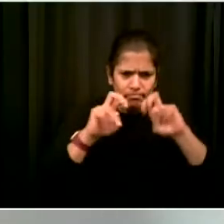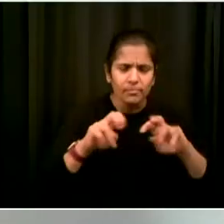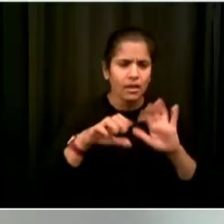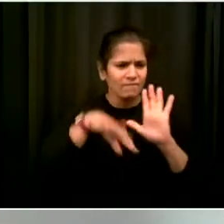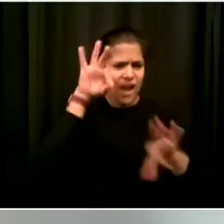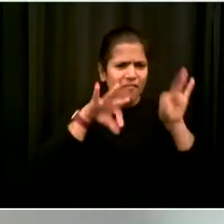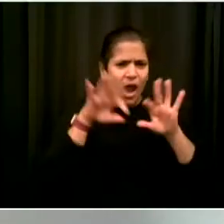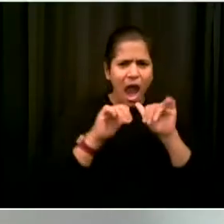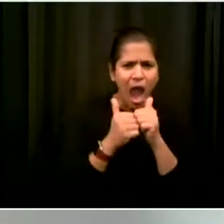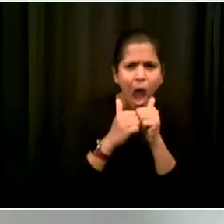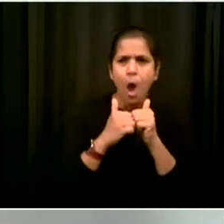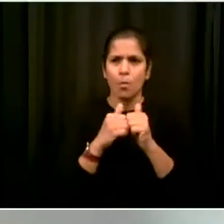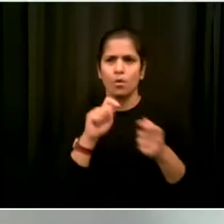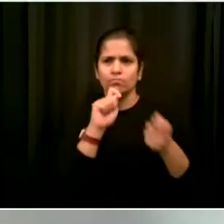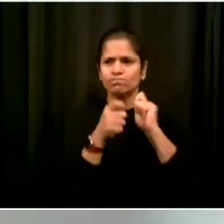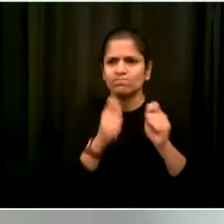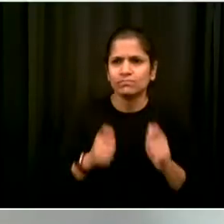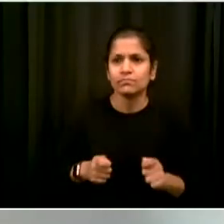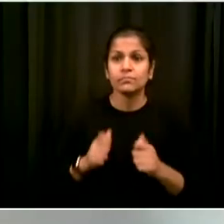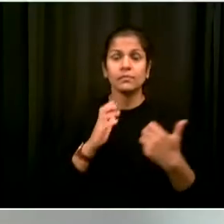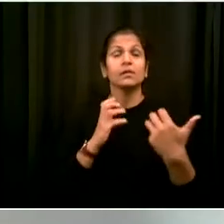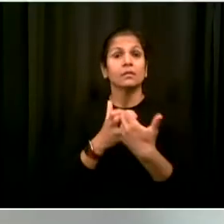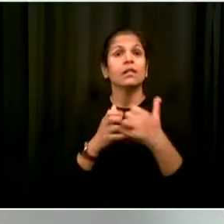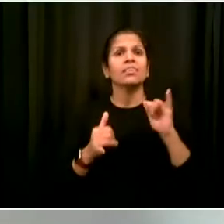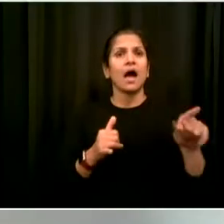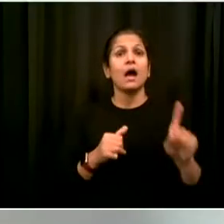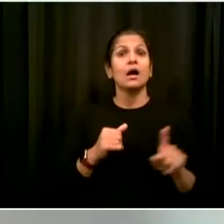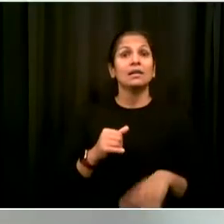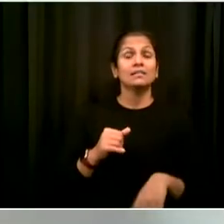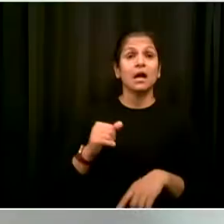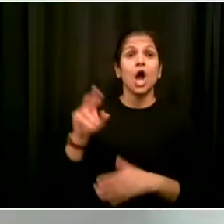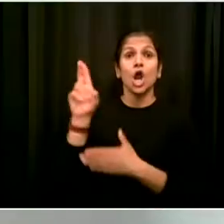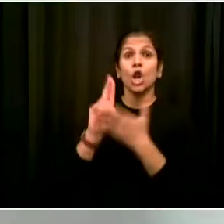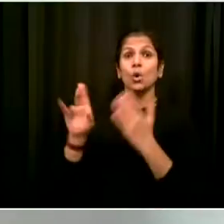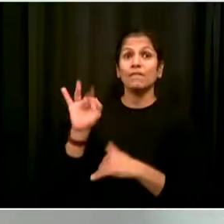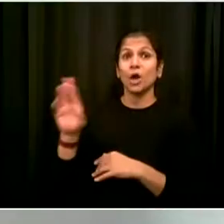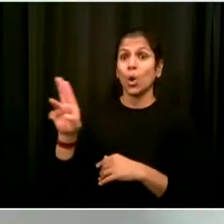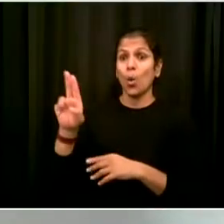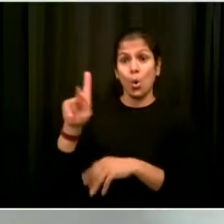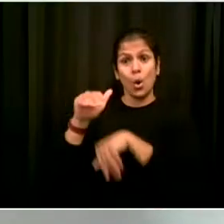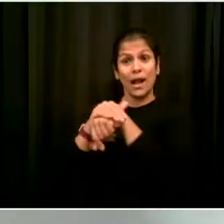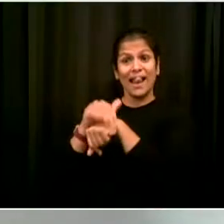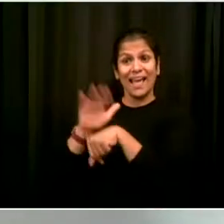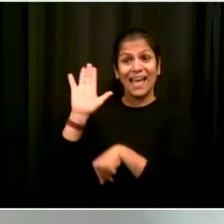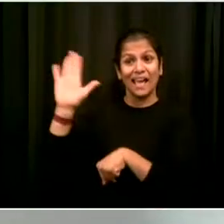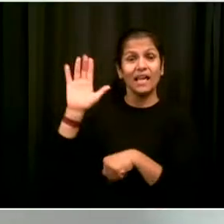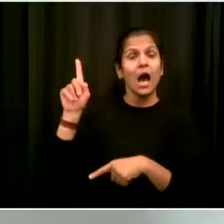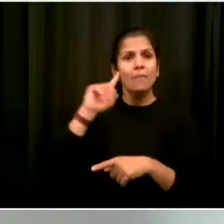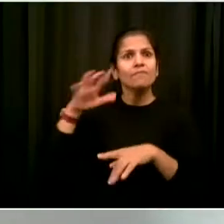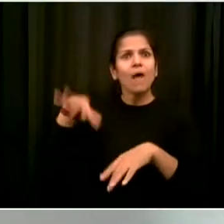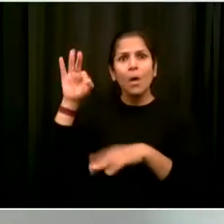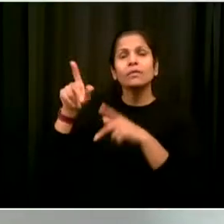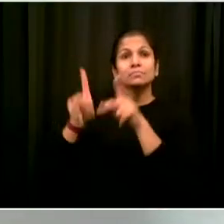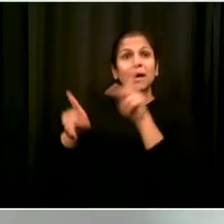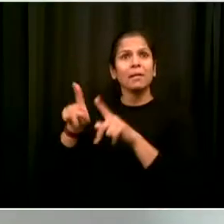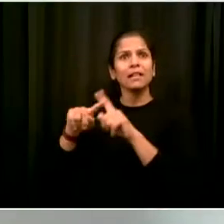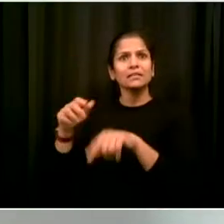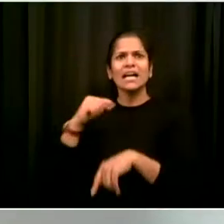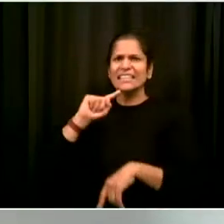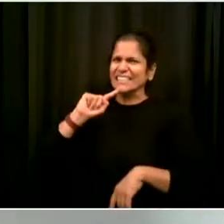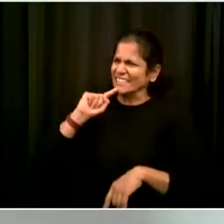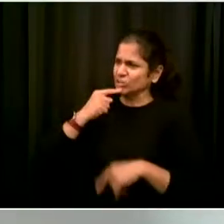to be watching and always need to be careful. But I can say confidently that I myself, my wife who's a pediatrician, my kids who are all 16 and